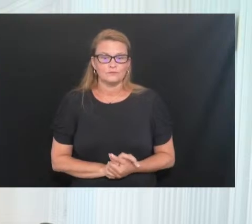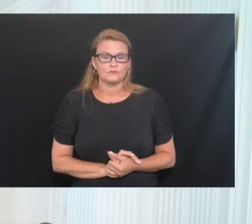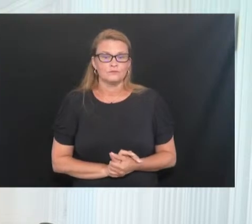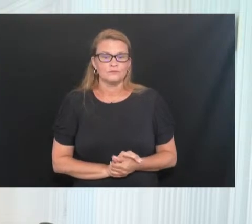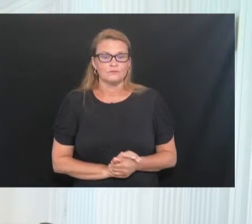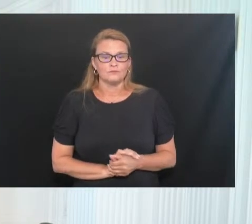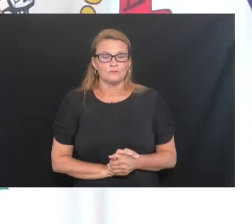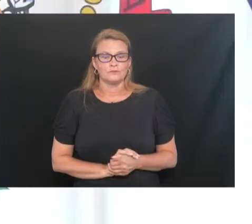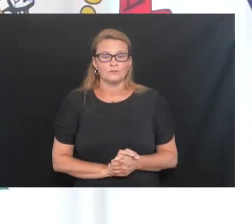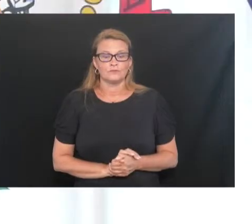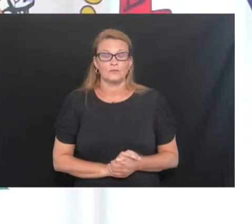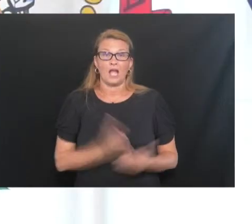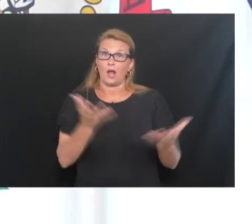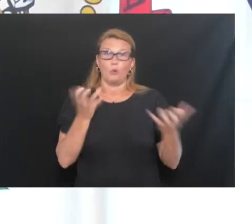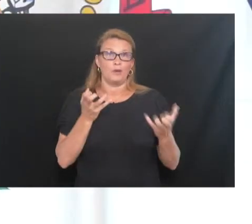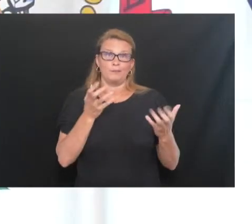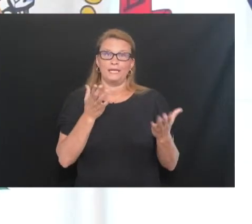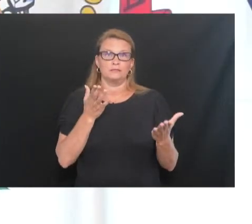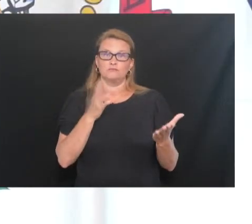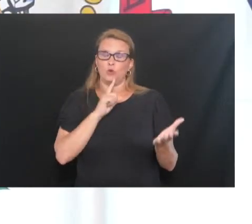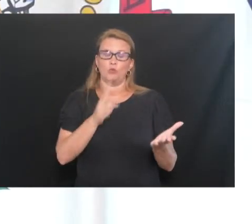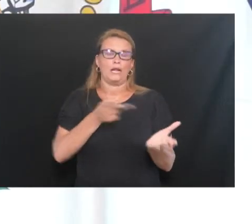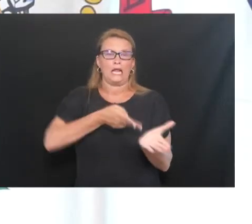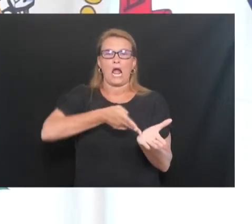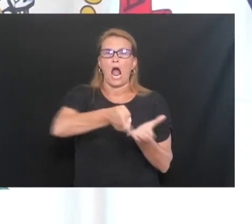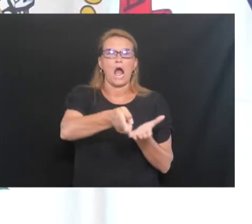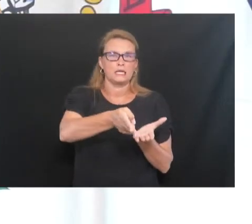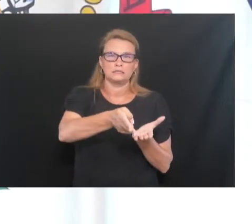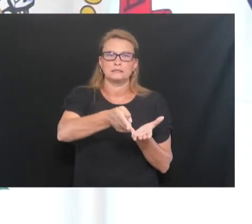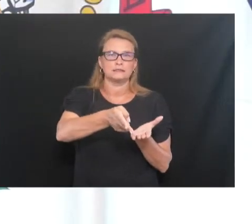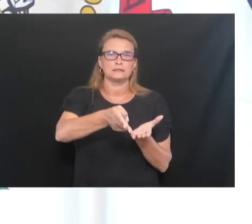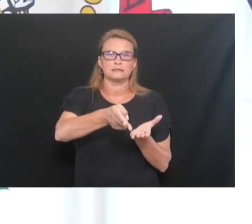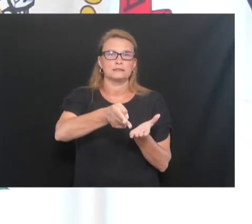mean, let's just be honest. I mean, there's no point in me